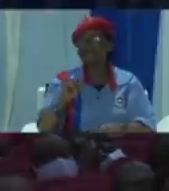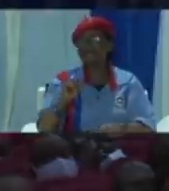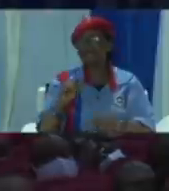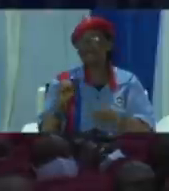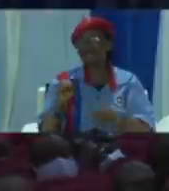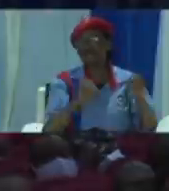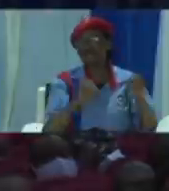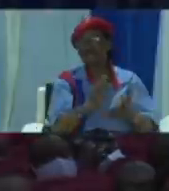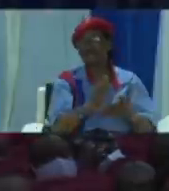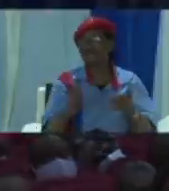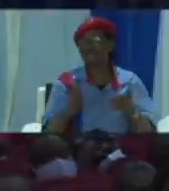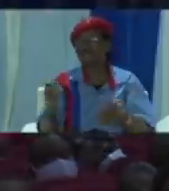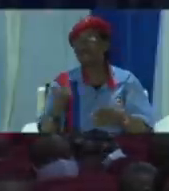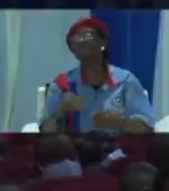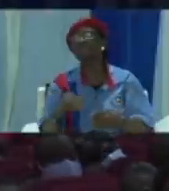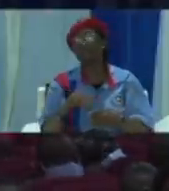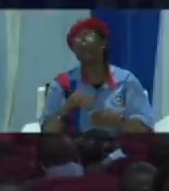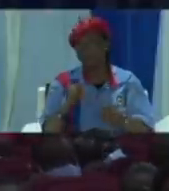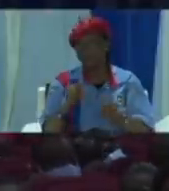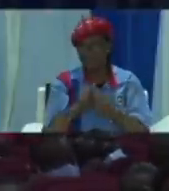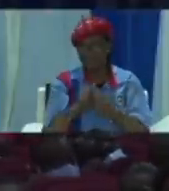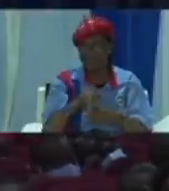Daddy says I should tell someone.